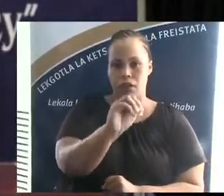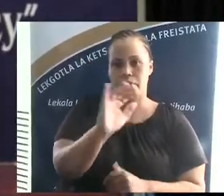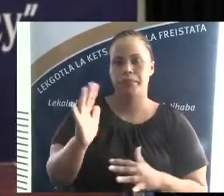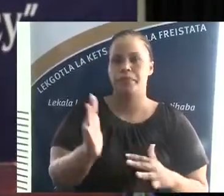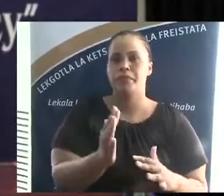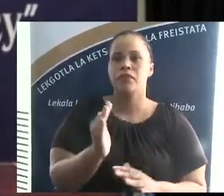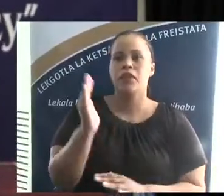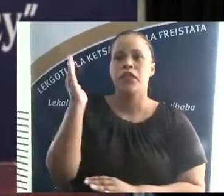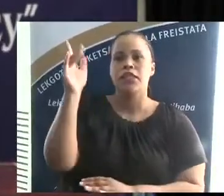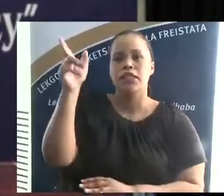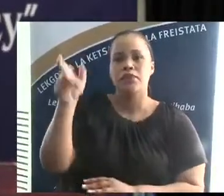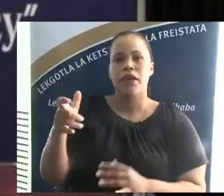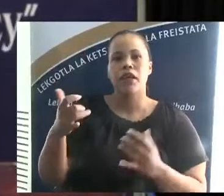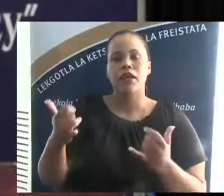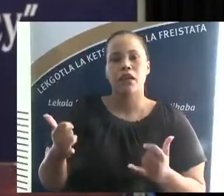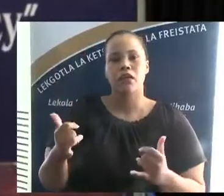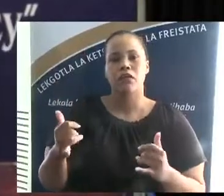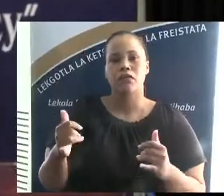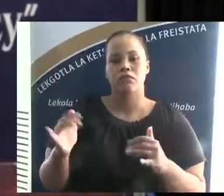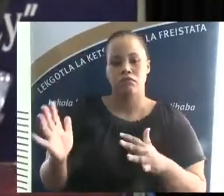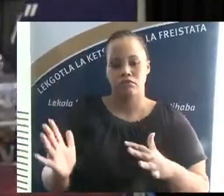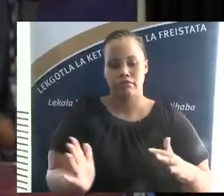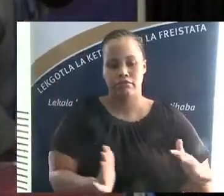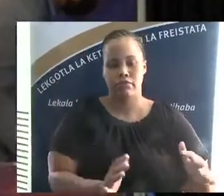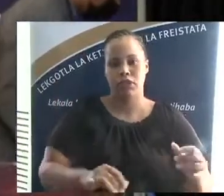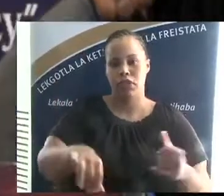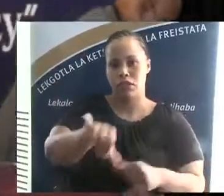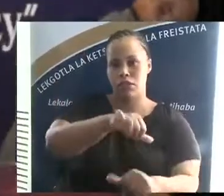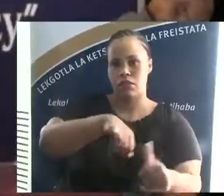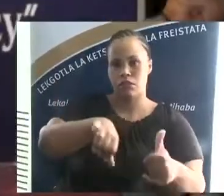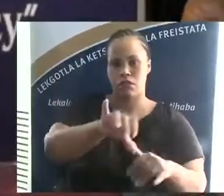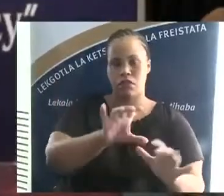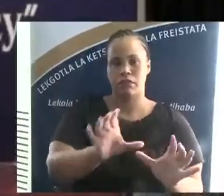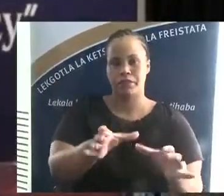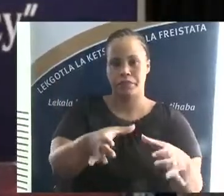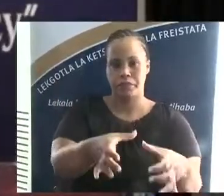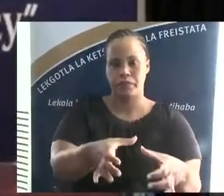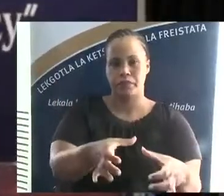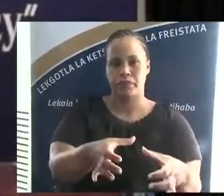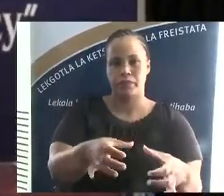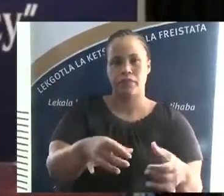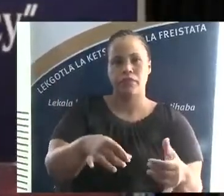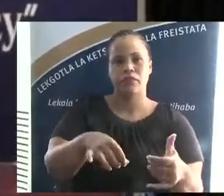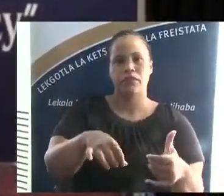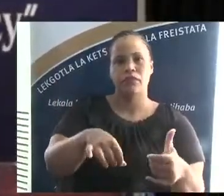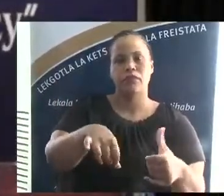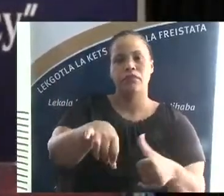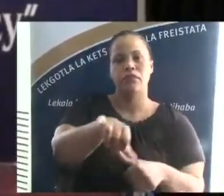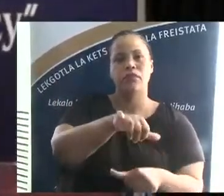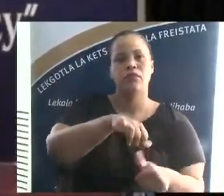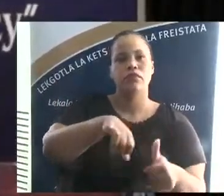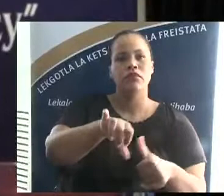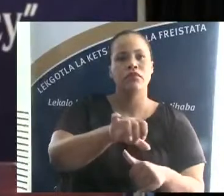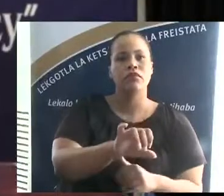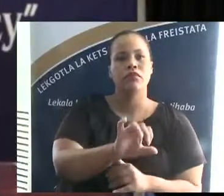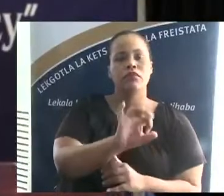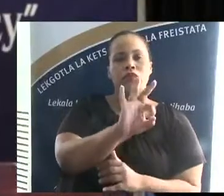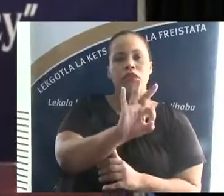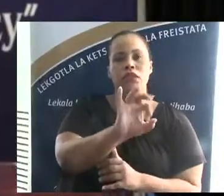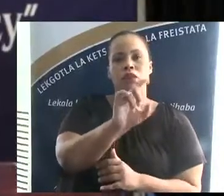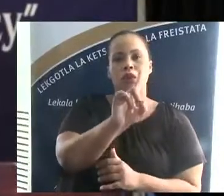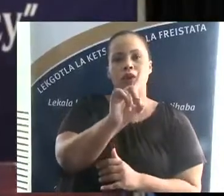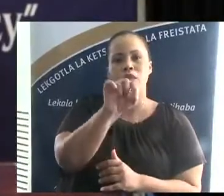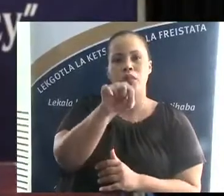Honourable Speaker, I'd like to move to the social cluster. These allocations to the social cluster amounts to